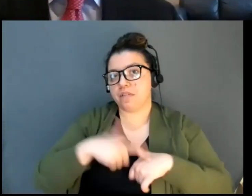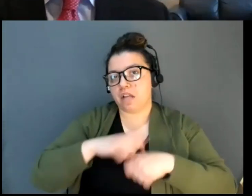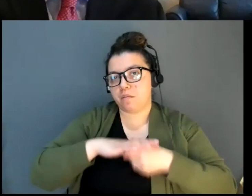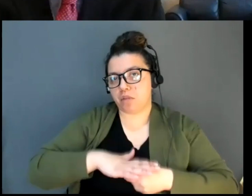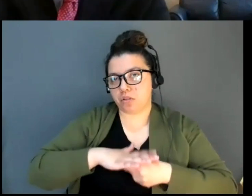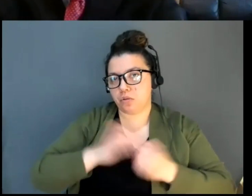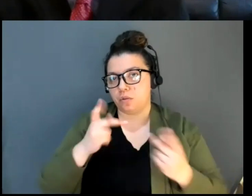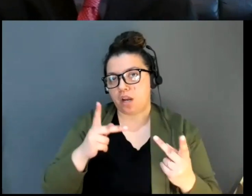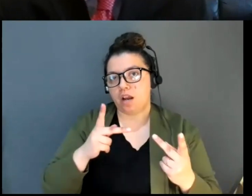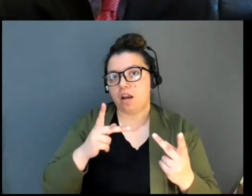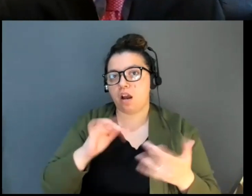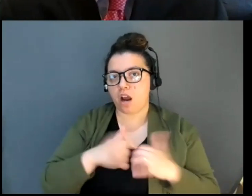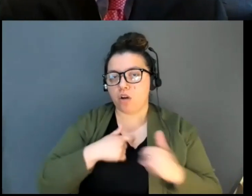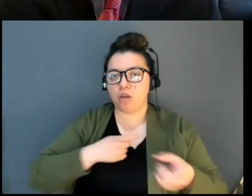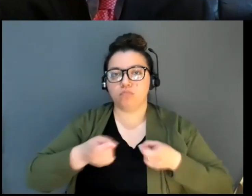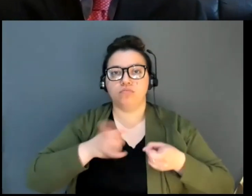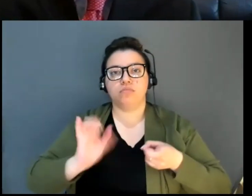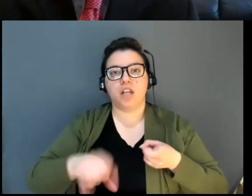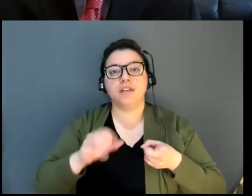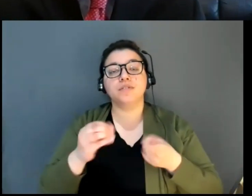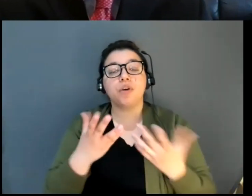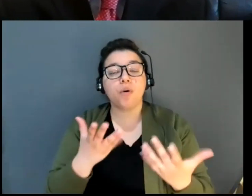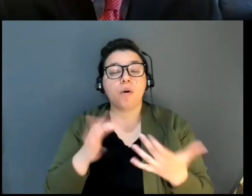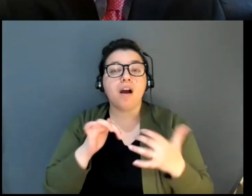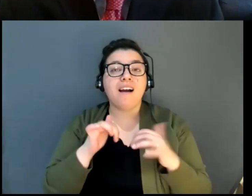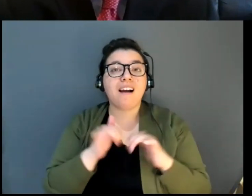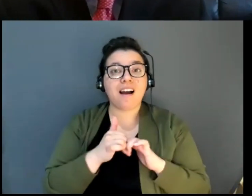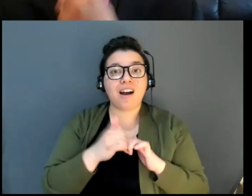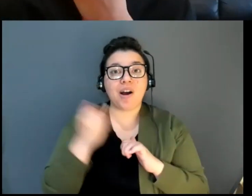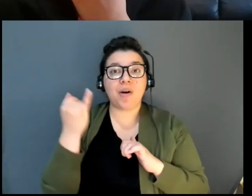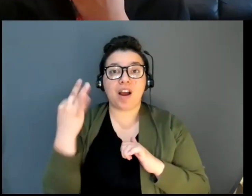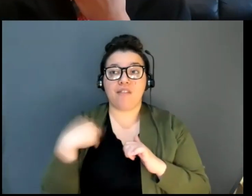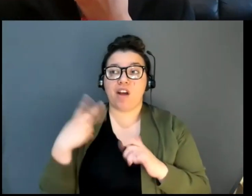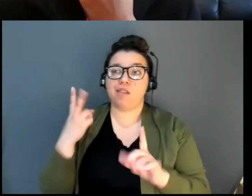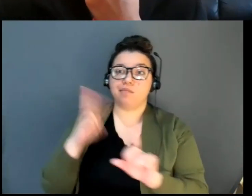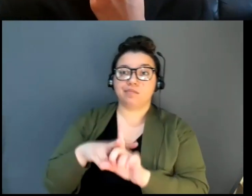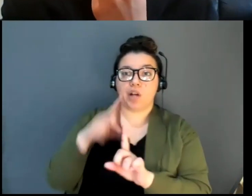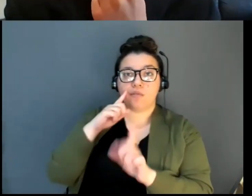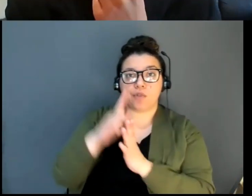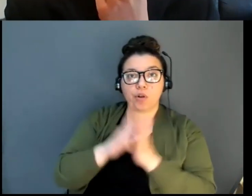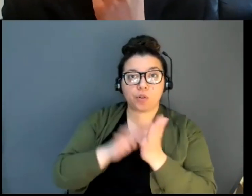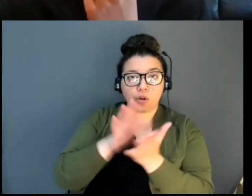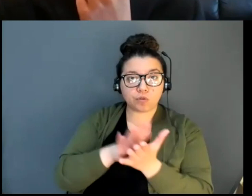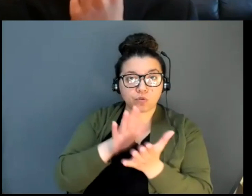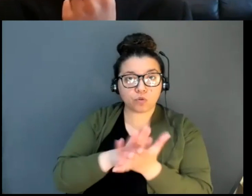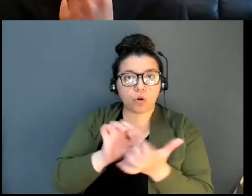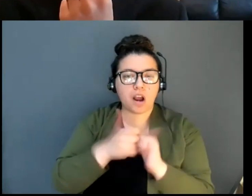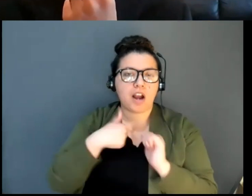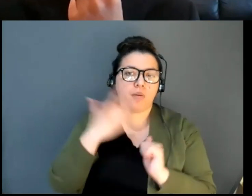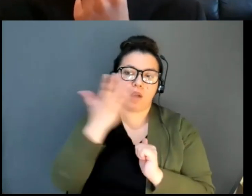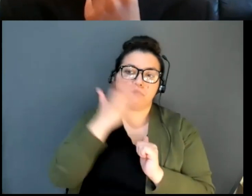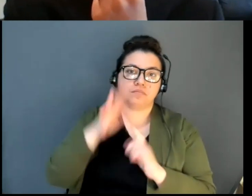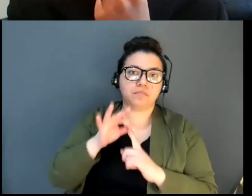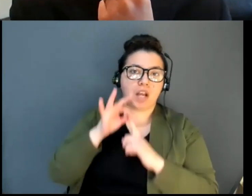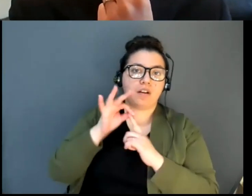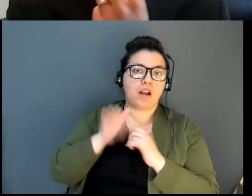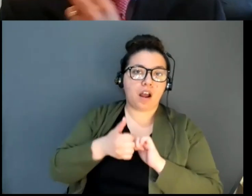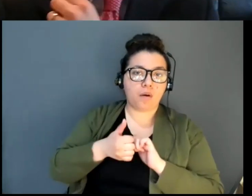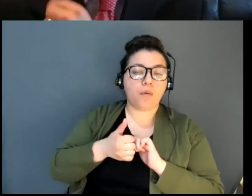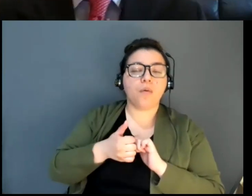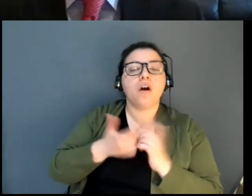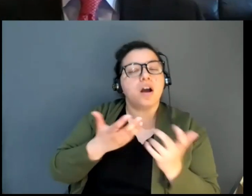So the way that you could stand out to law schools, I think, is by being the most authentic version of